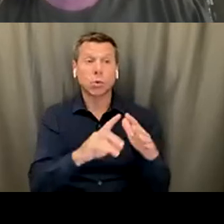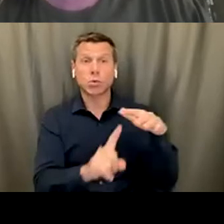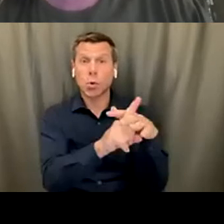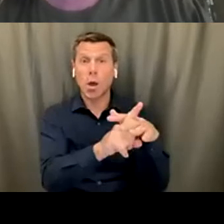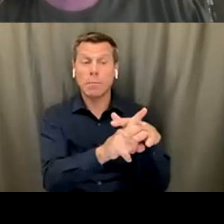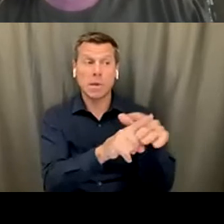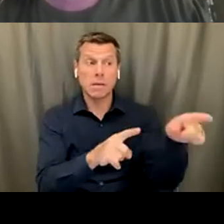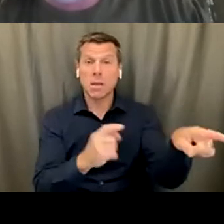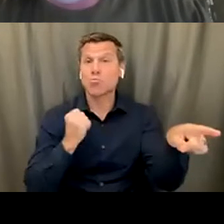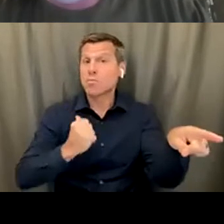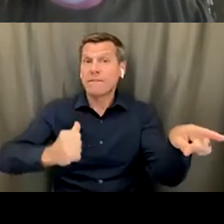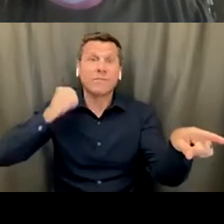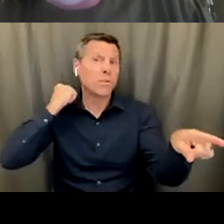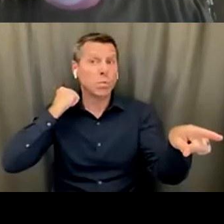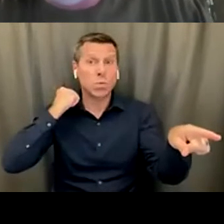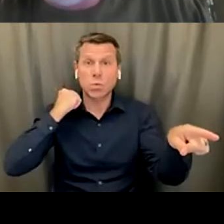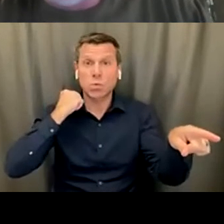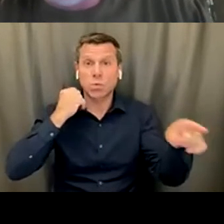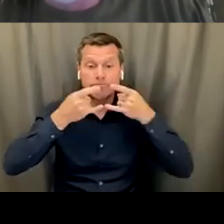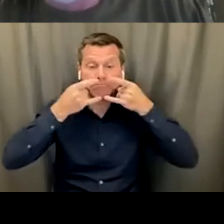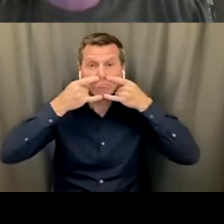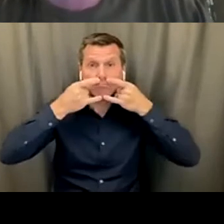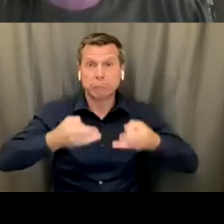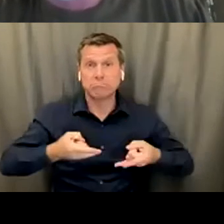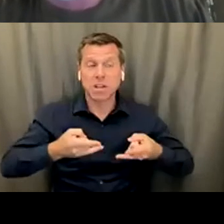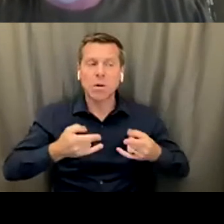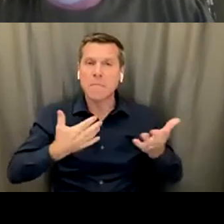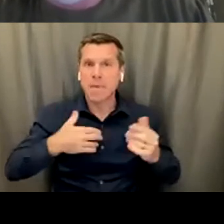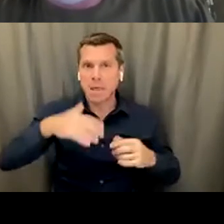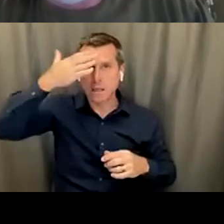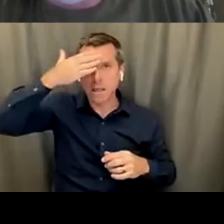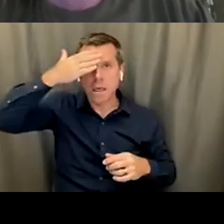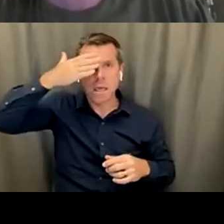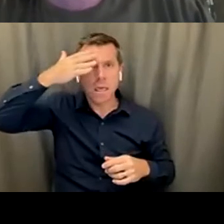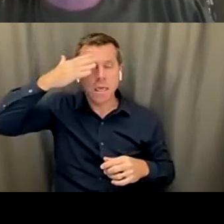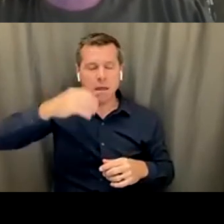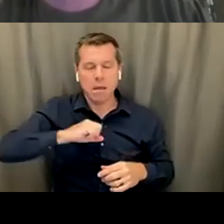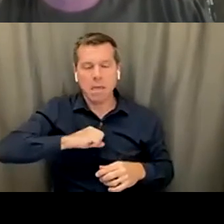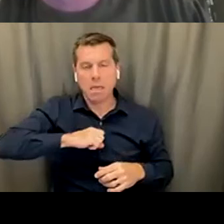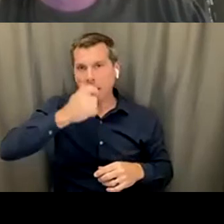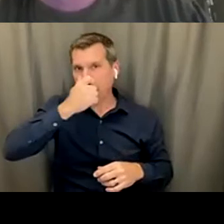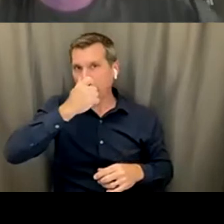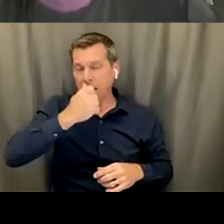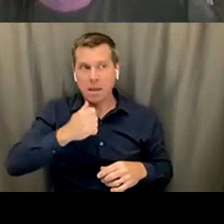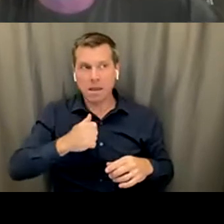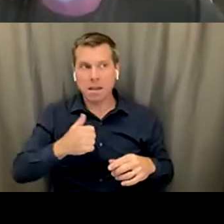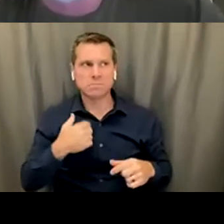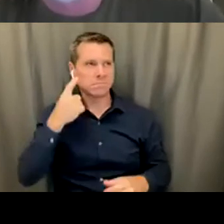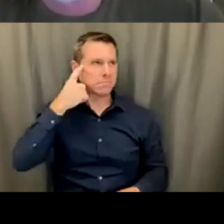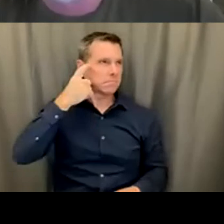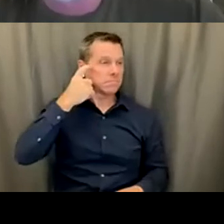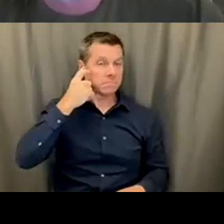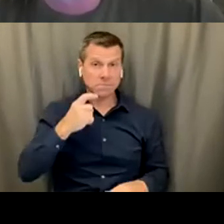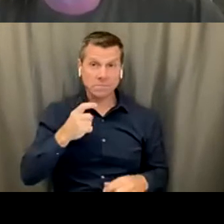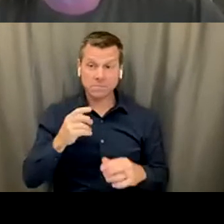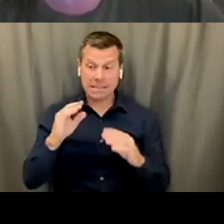refuses to wear a mask, or is expressing symptoms, can we, as instructors, ask them to leave? And yes, you have the right to do that. And